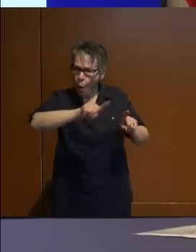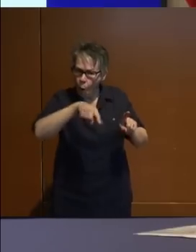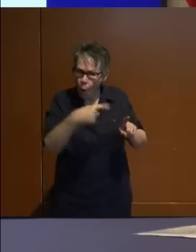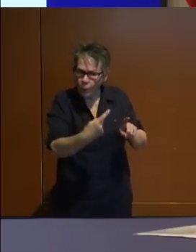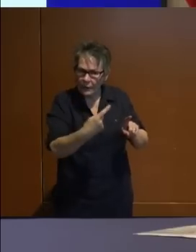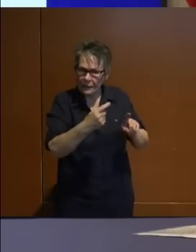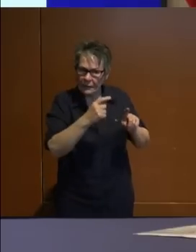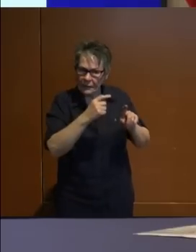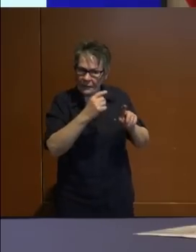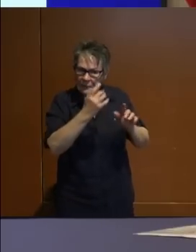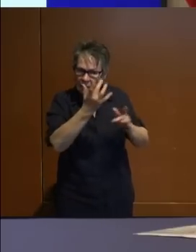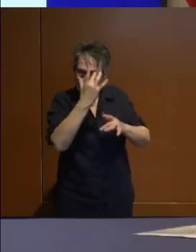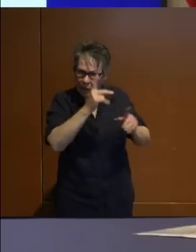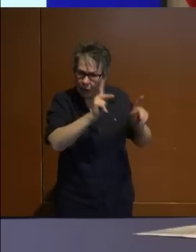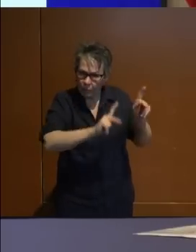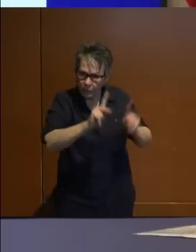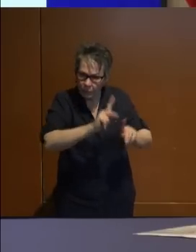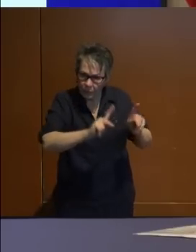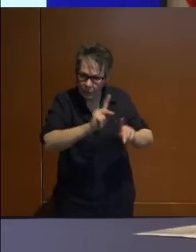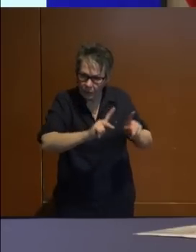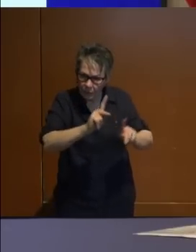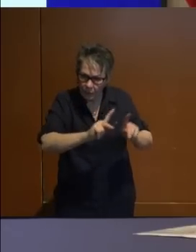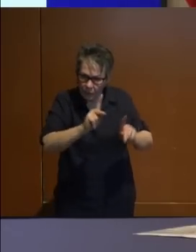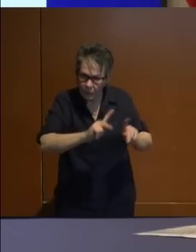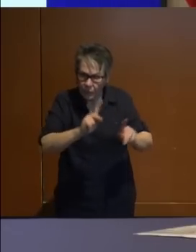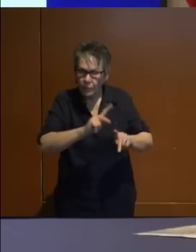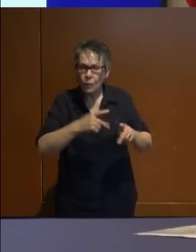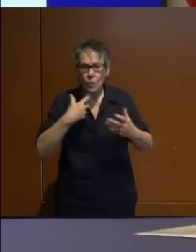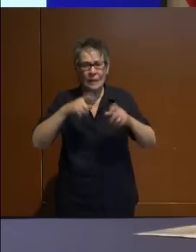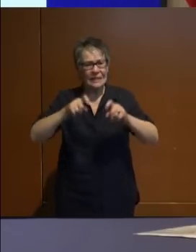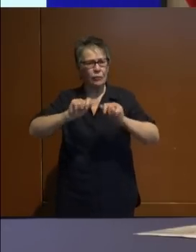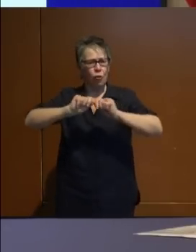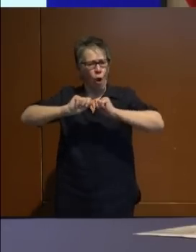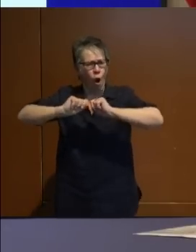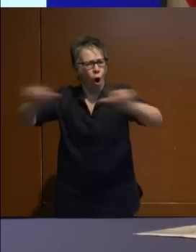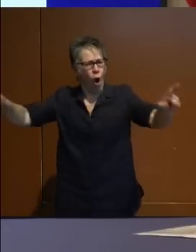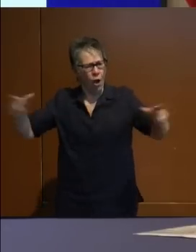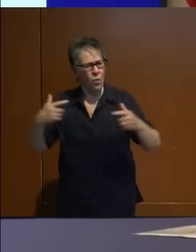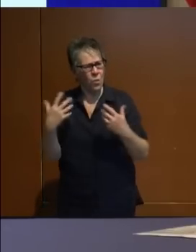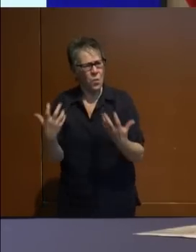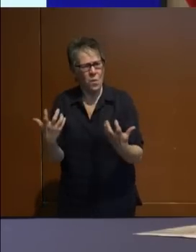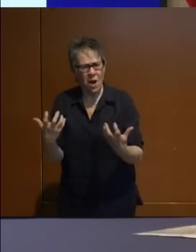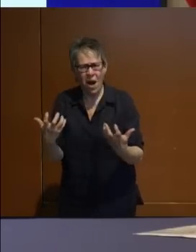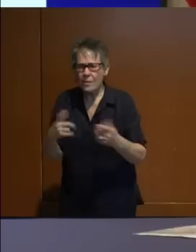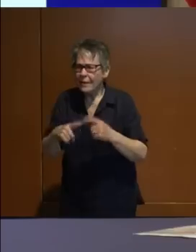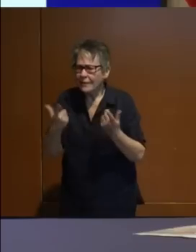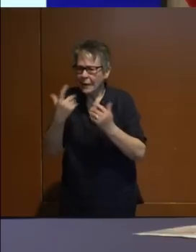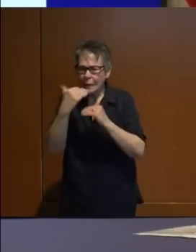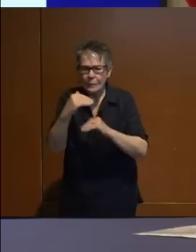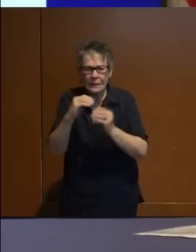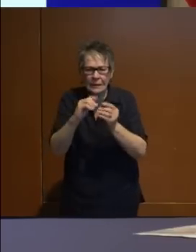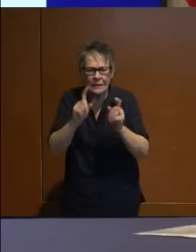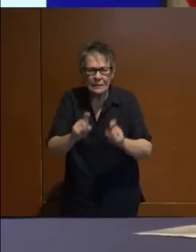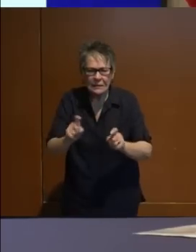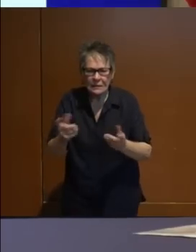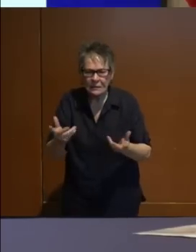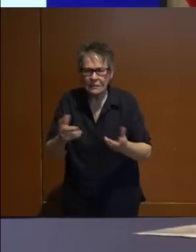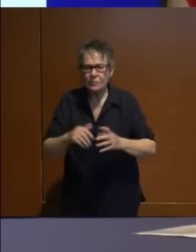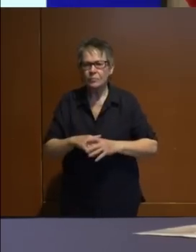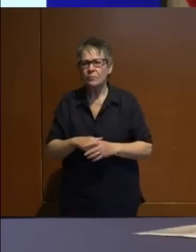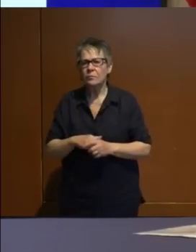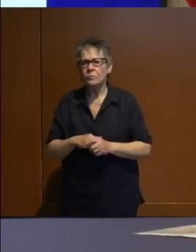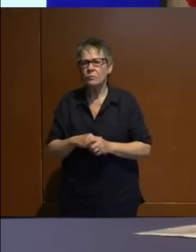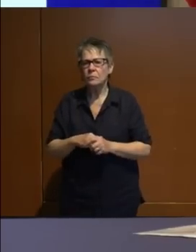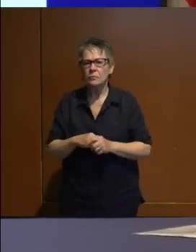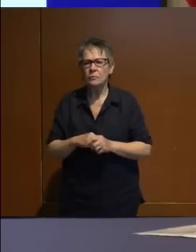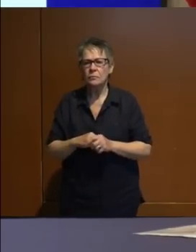for, that would look differently. The fact is, it's not just the stuff you need to collect the specimen,